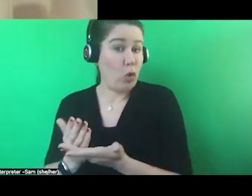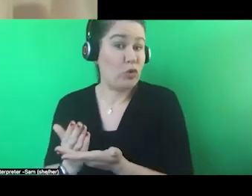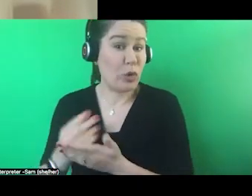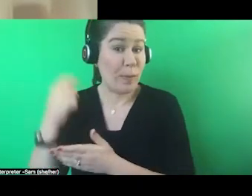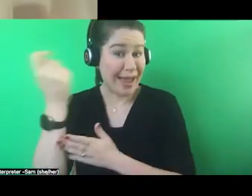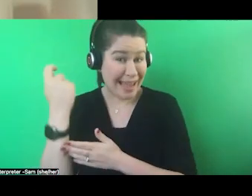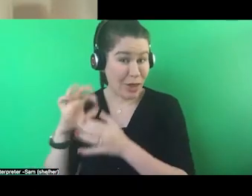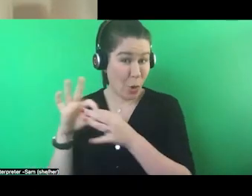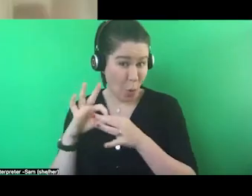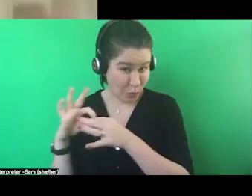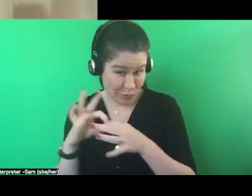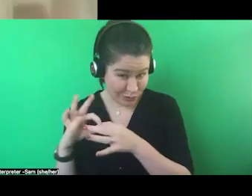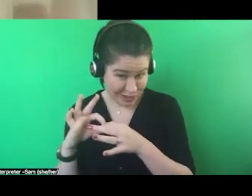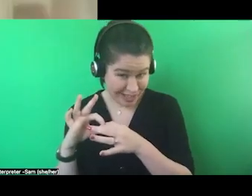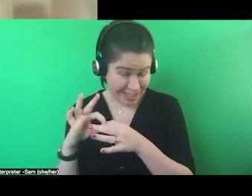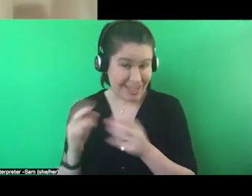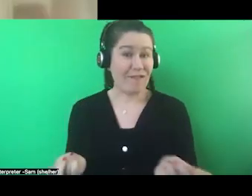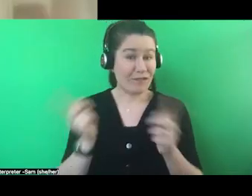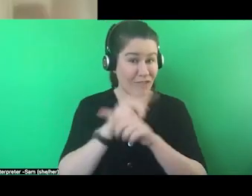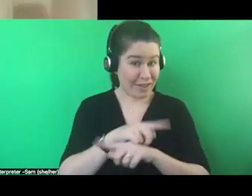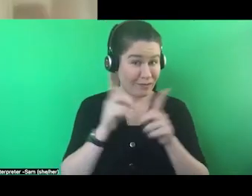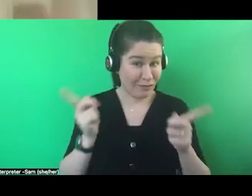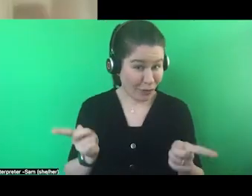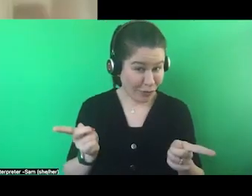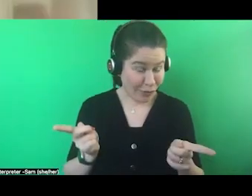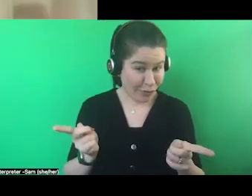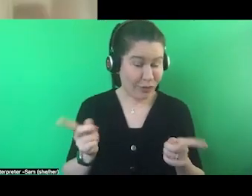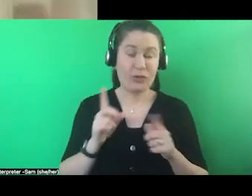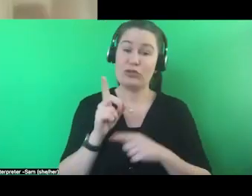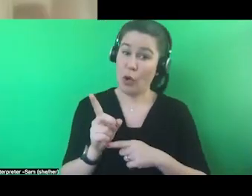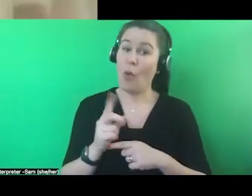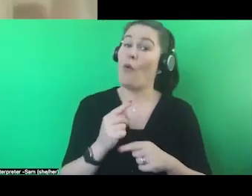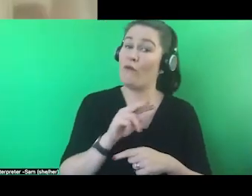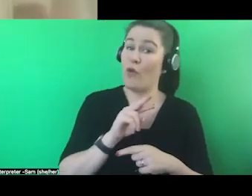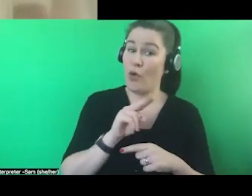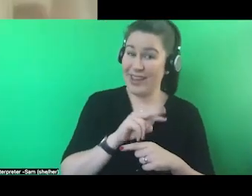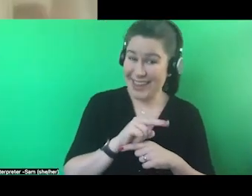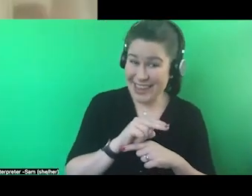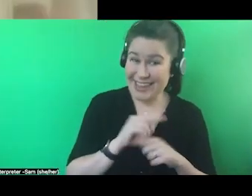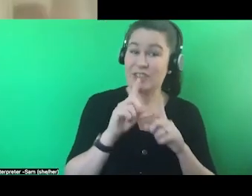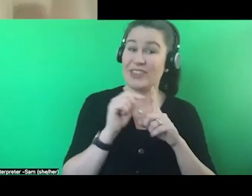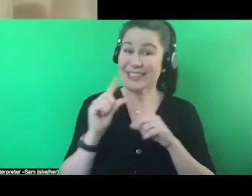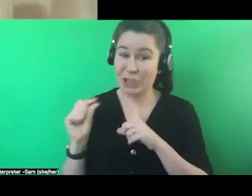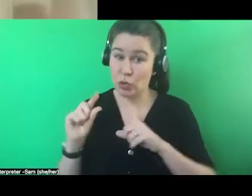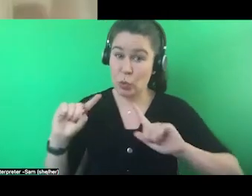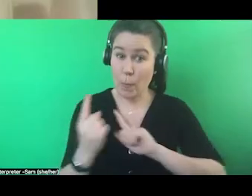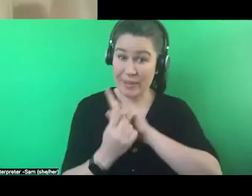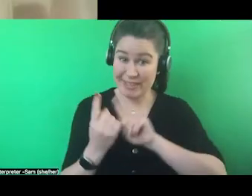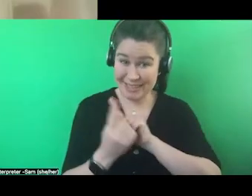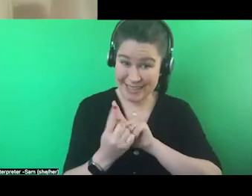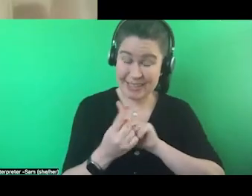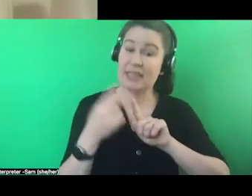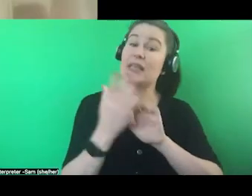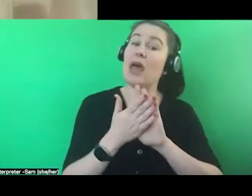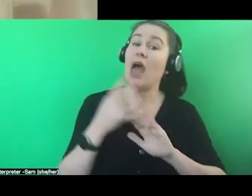all hosted by 2 English organizations. For each of the 2 digital residencies, an Italian